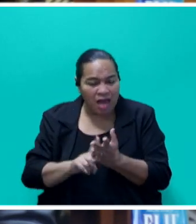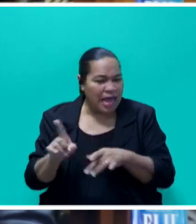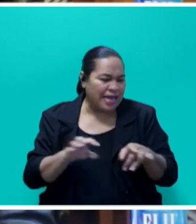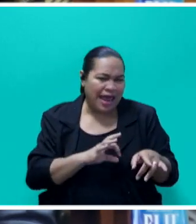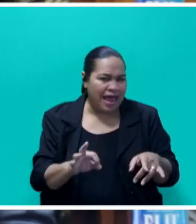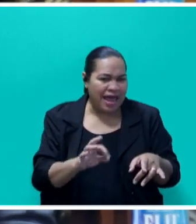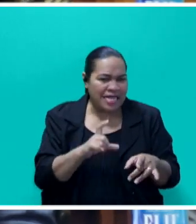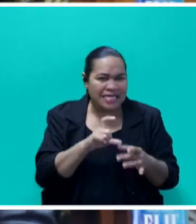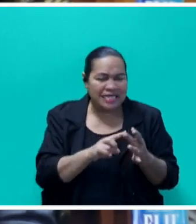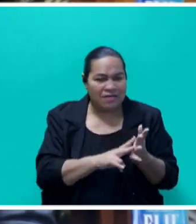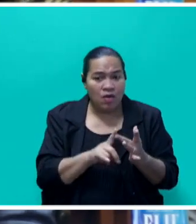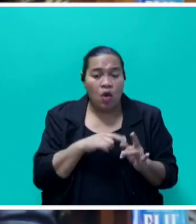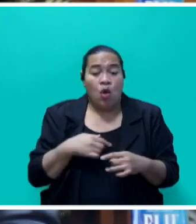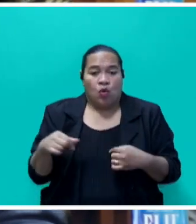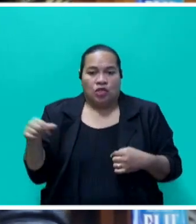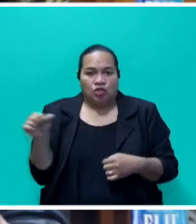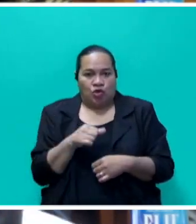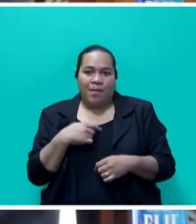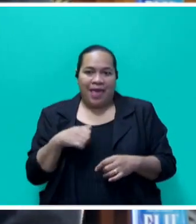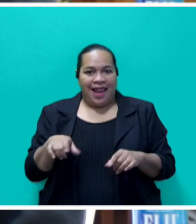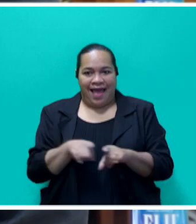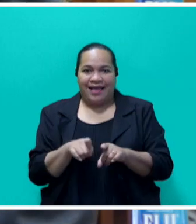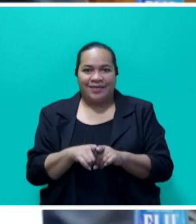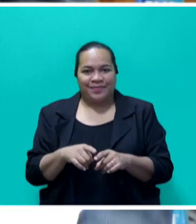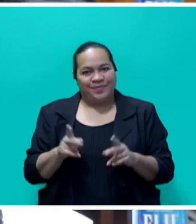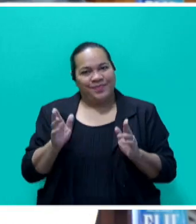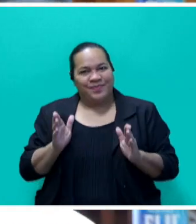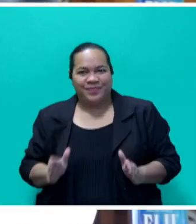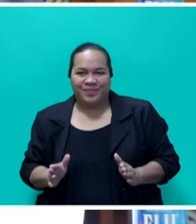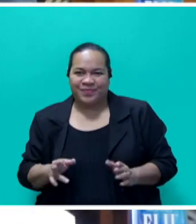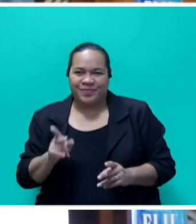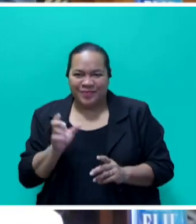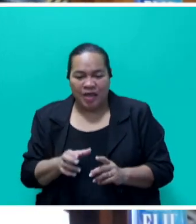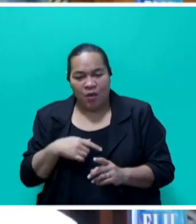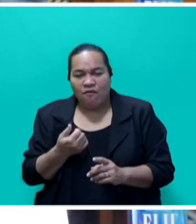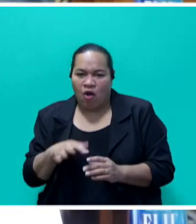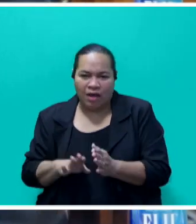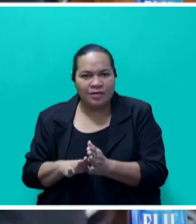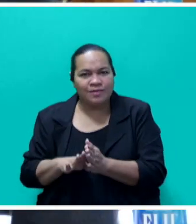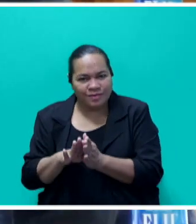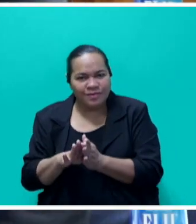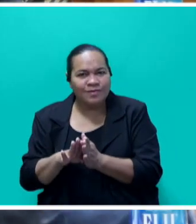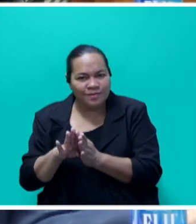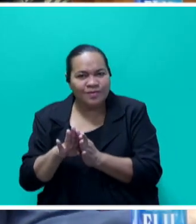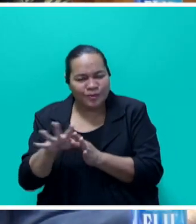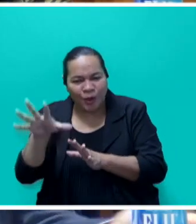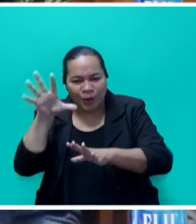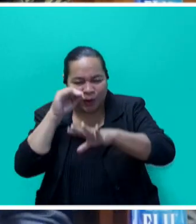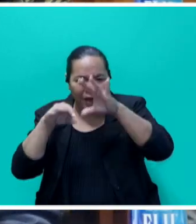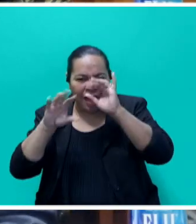We are supposed to be civilized, and we have progressed so much.